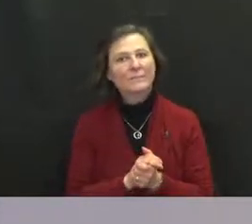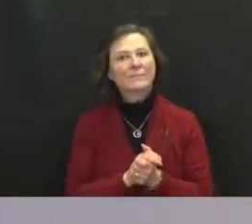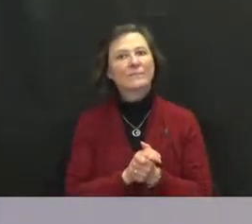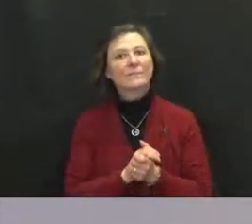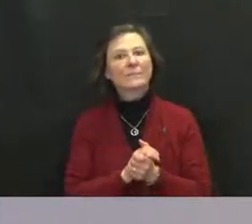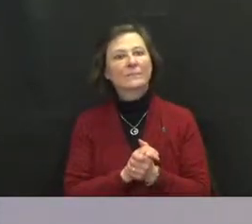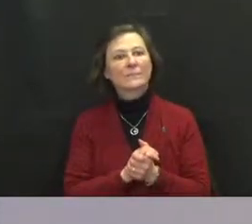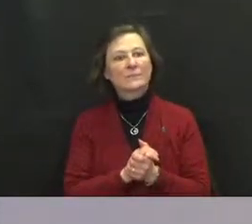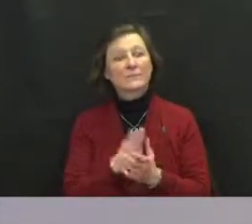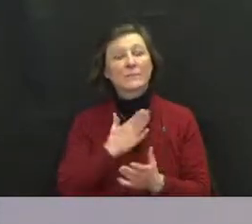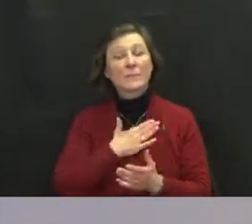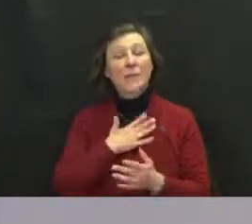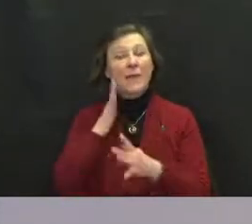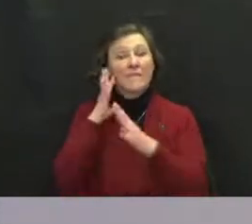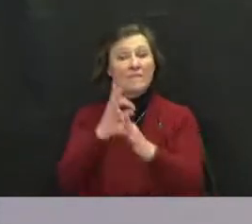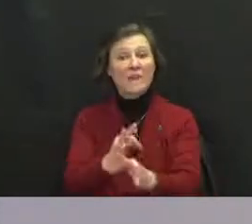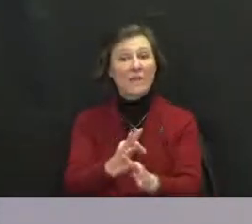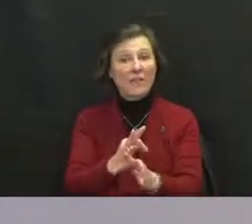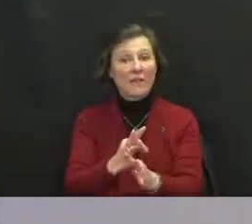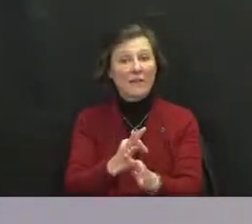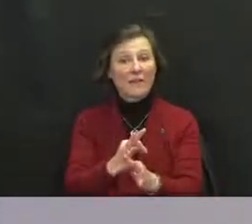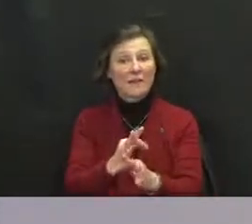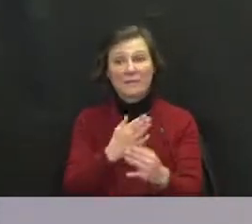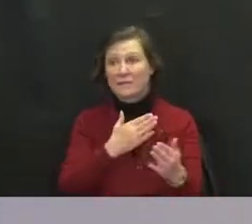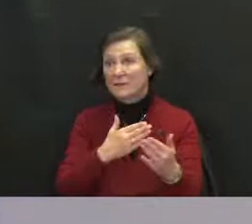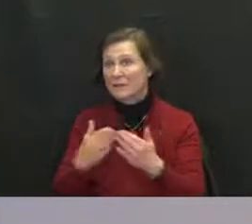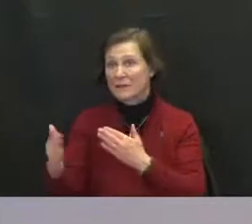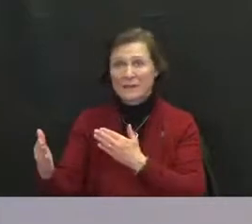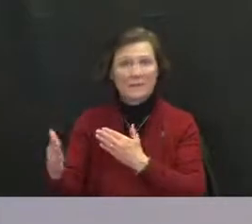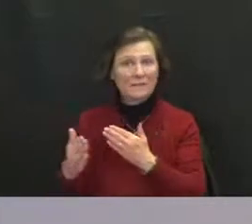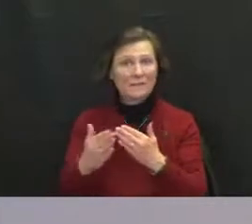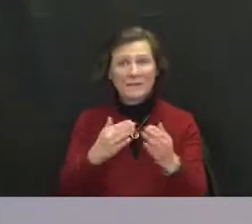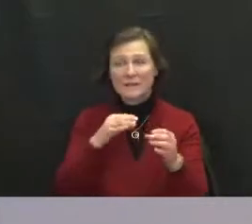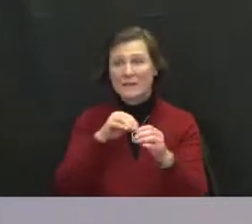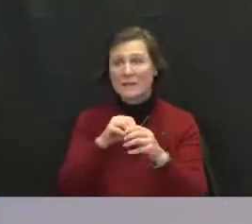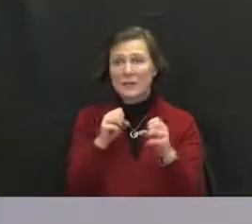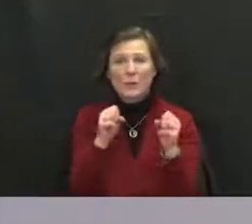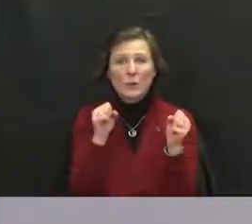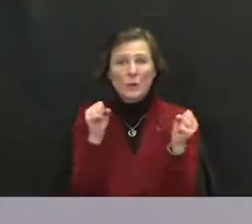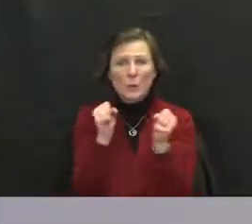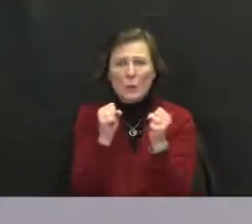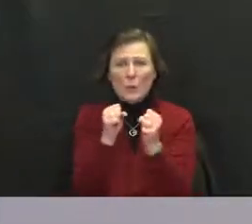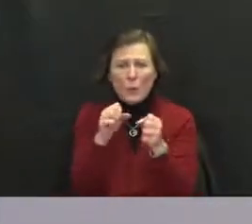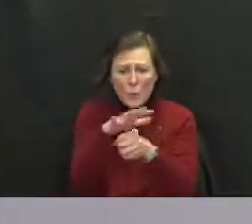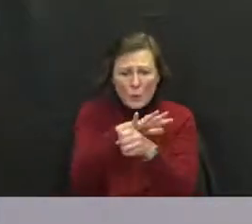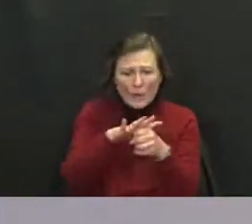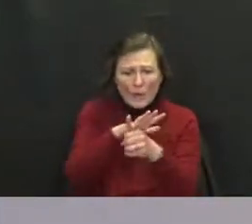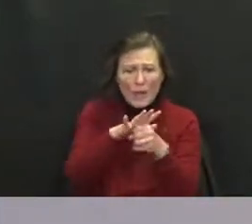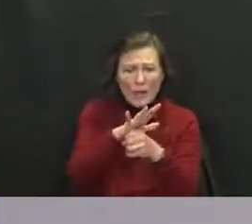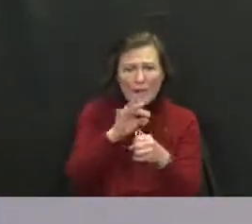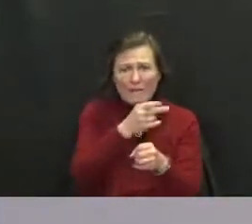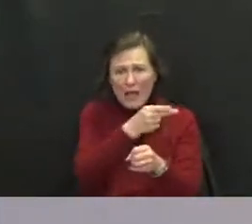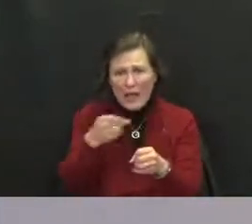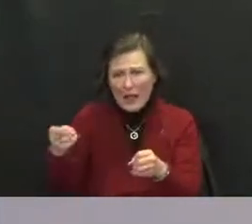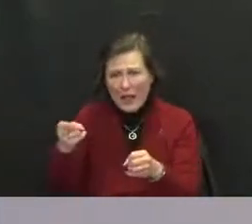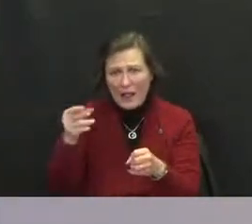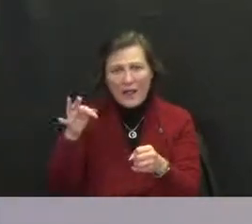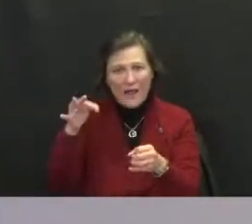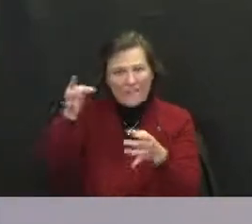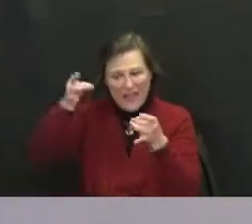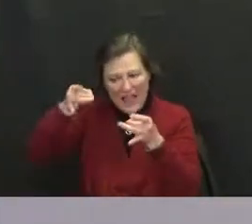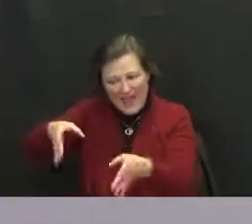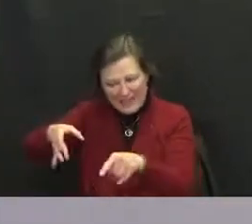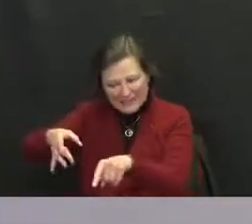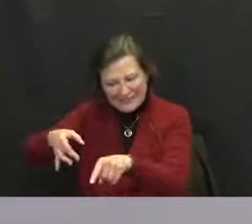It is my faith that even in the coldest realm of the hell of hatred, even